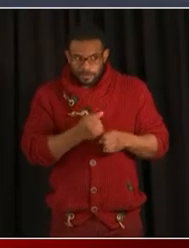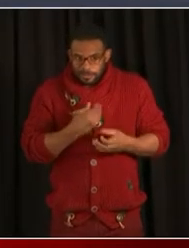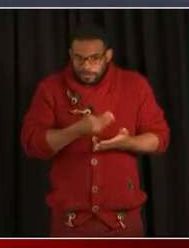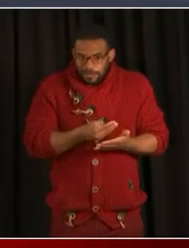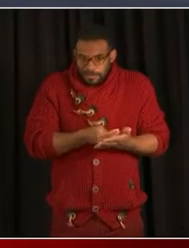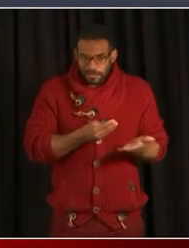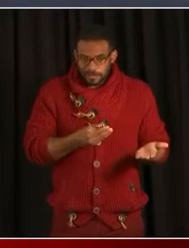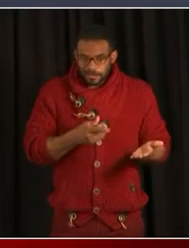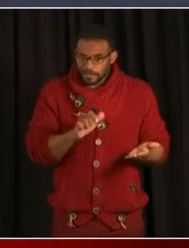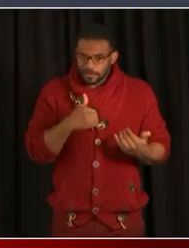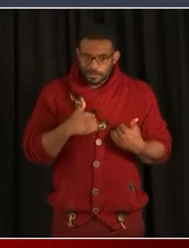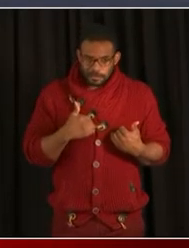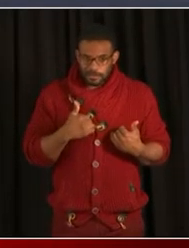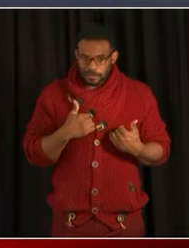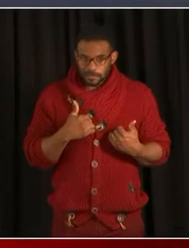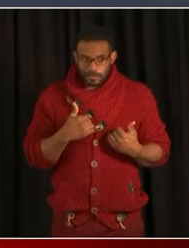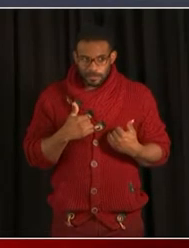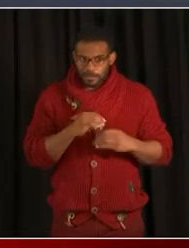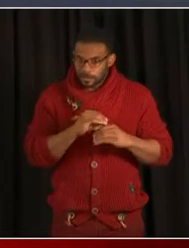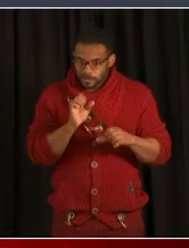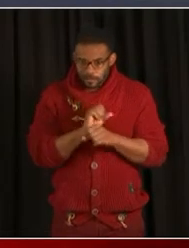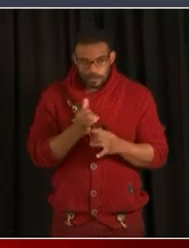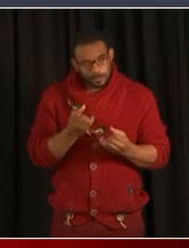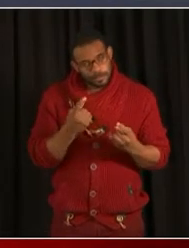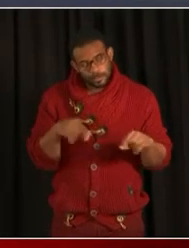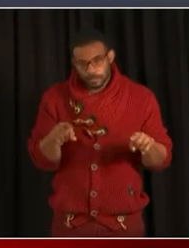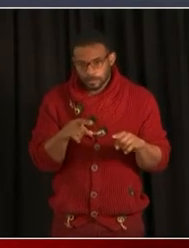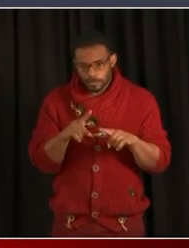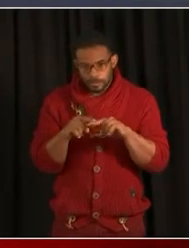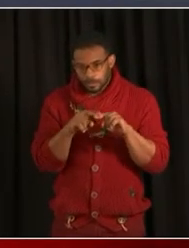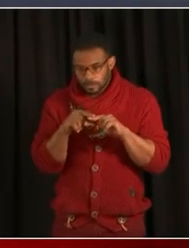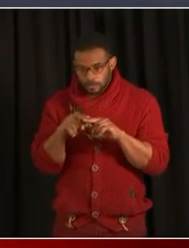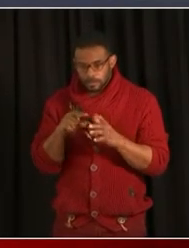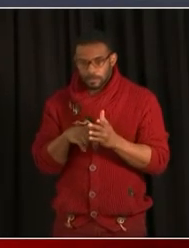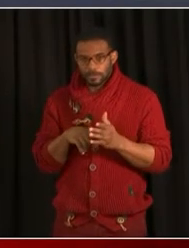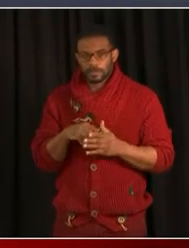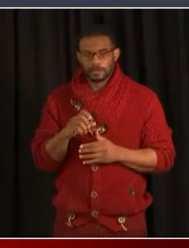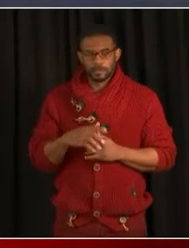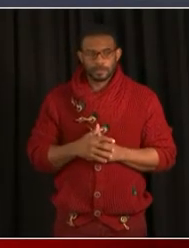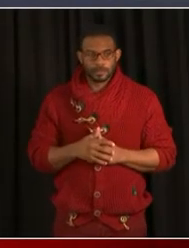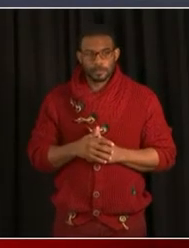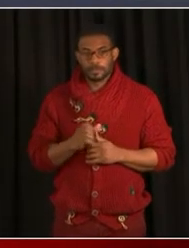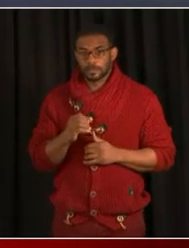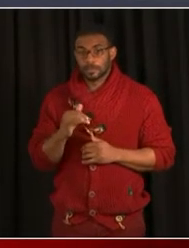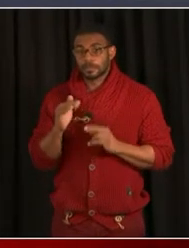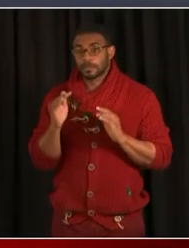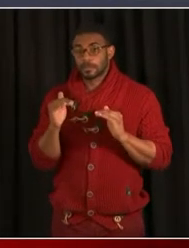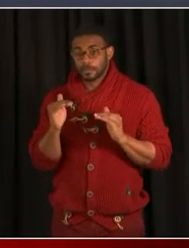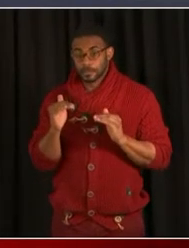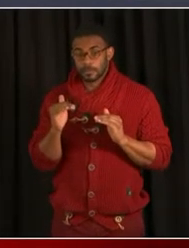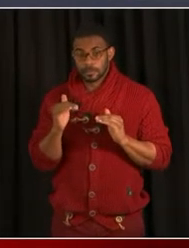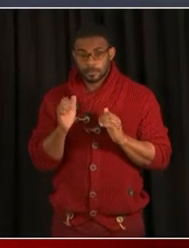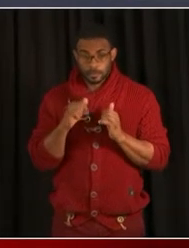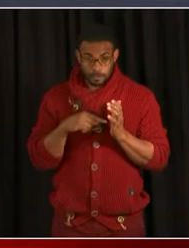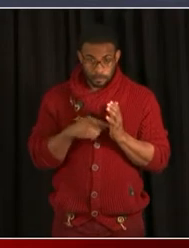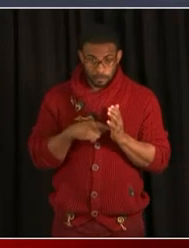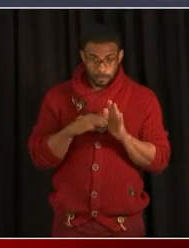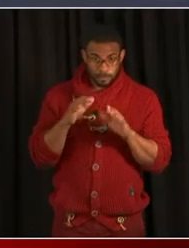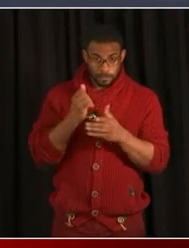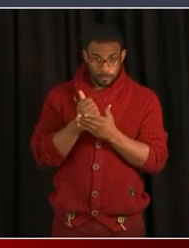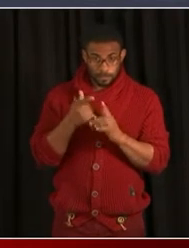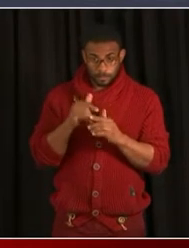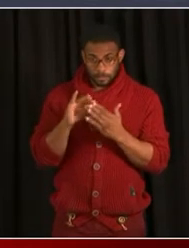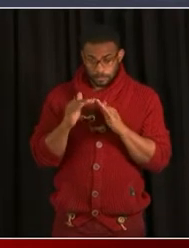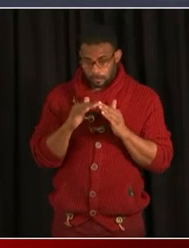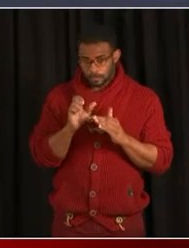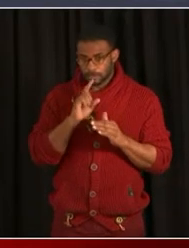livelihood. They have no other work right now, and many of them depend on this for their livelihood. So hopefully, with this great help